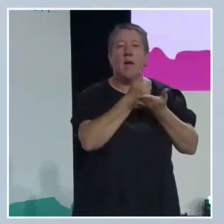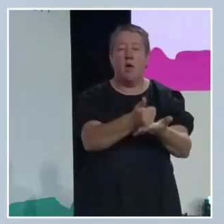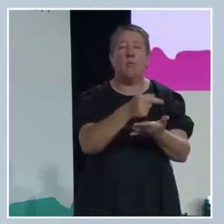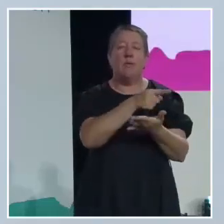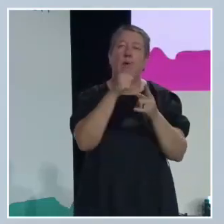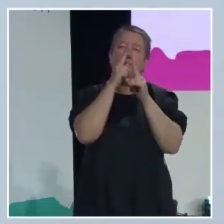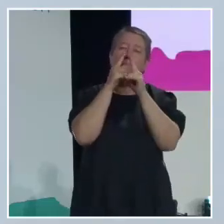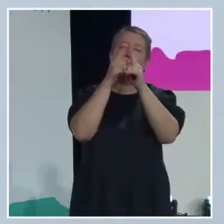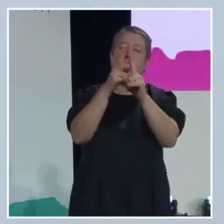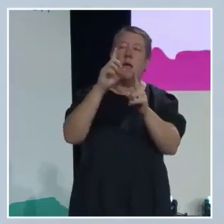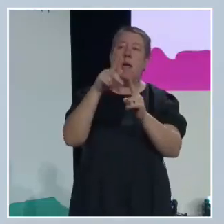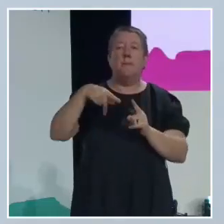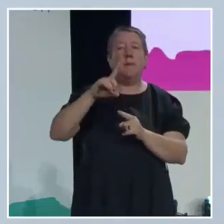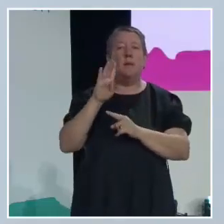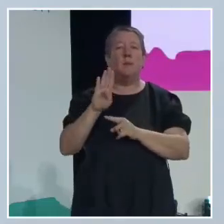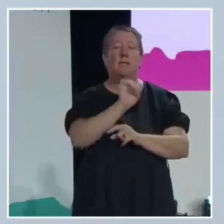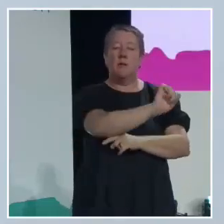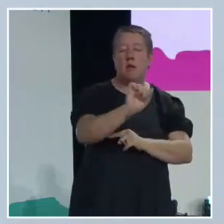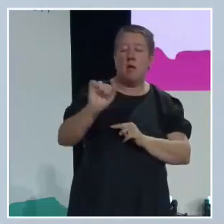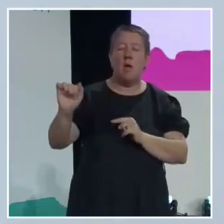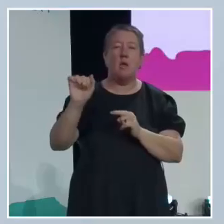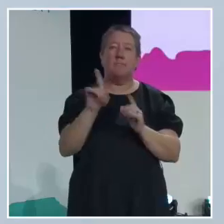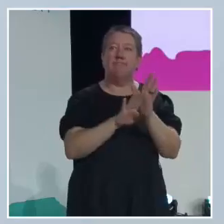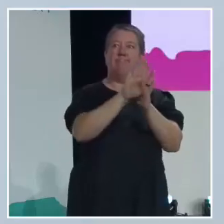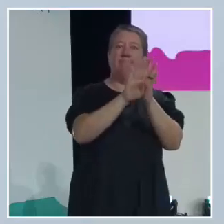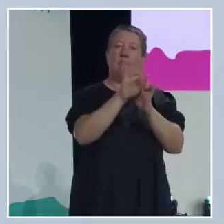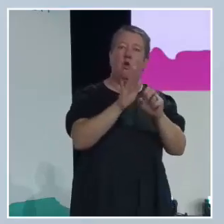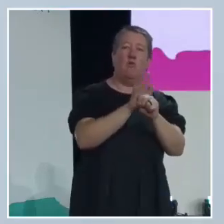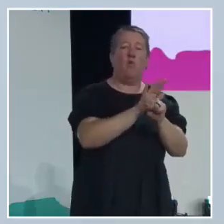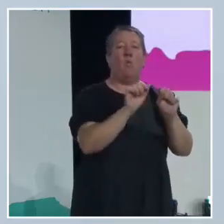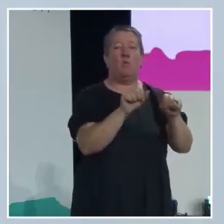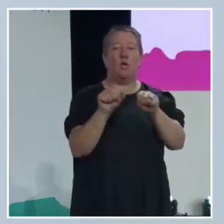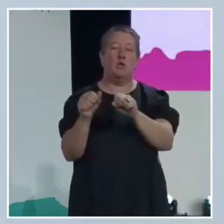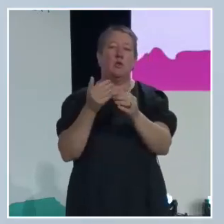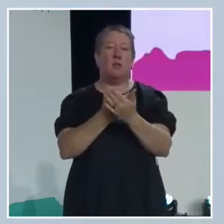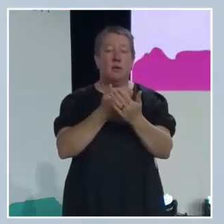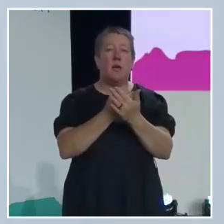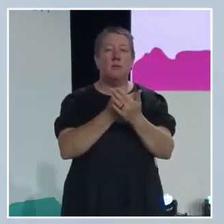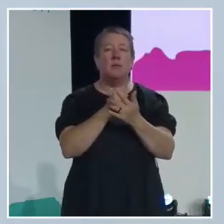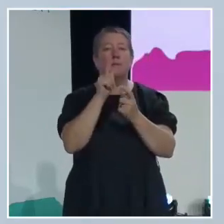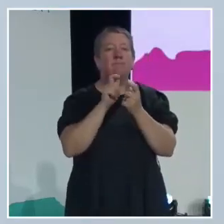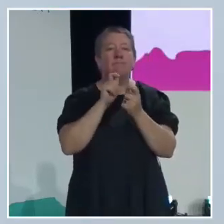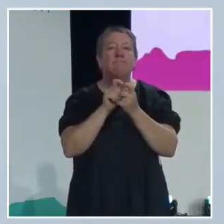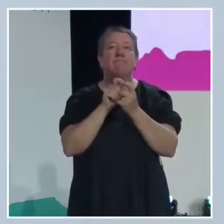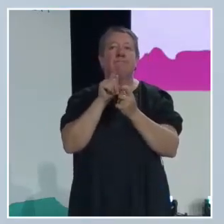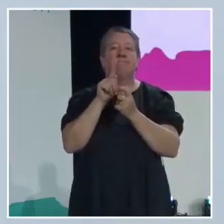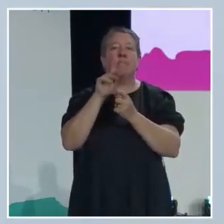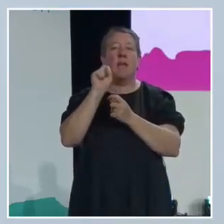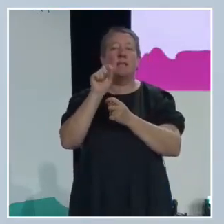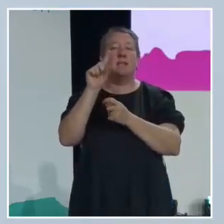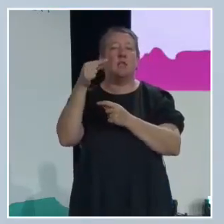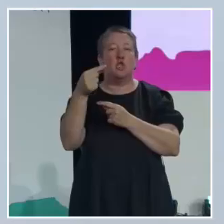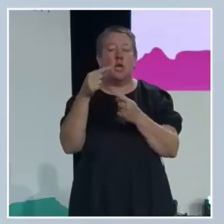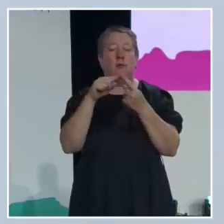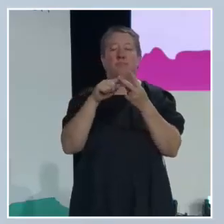potential of the PDBs, particularly in closing the SDG and climate financing